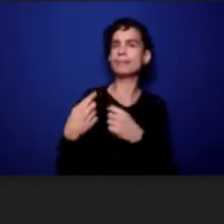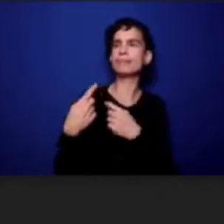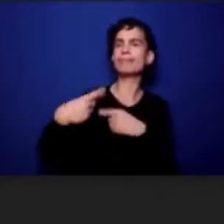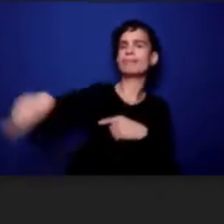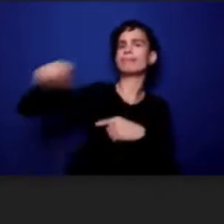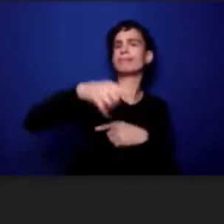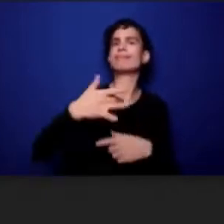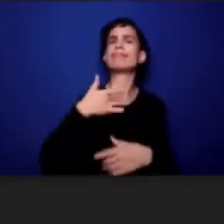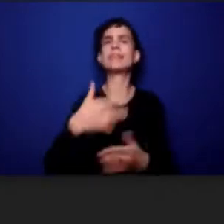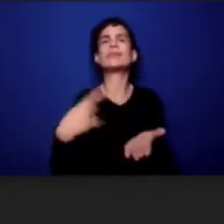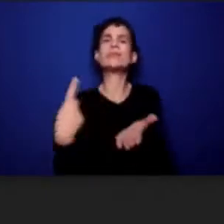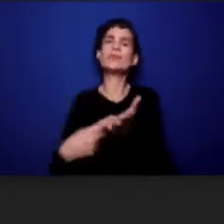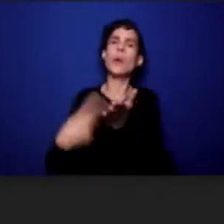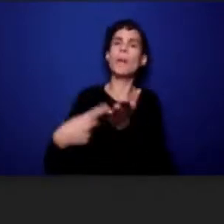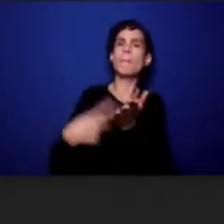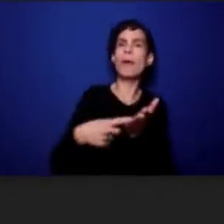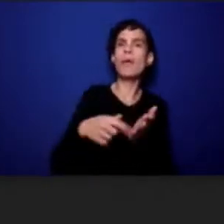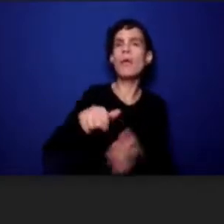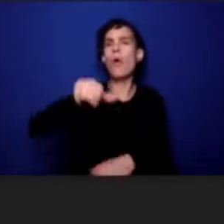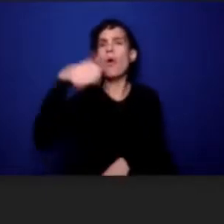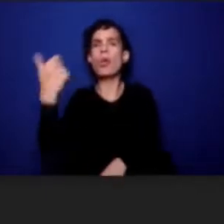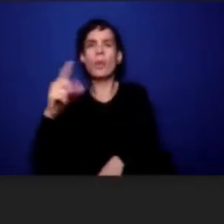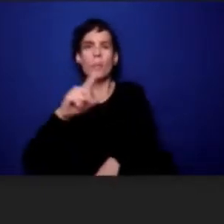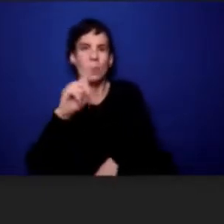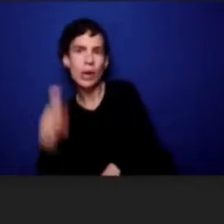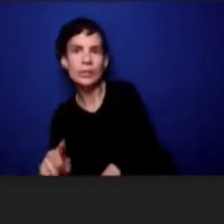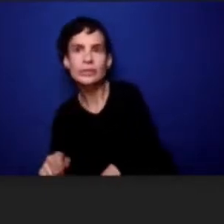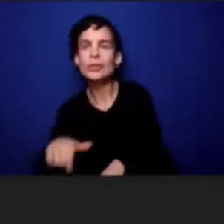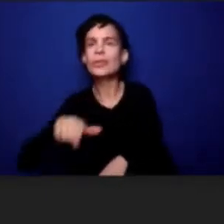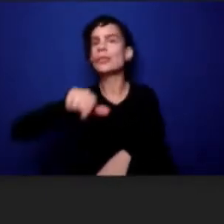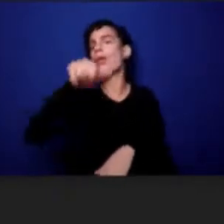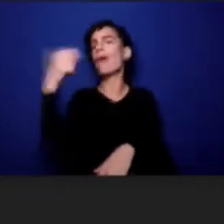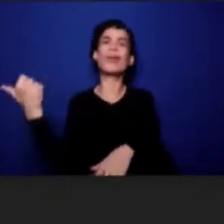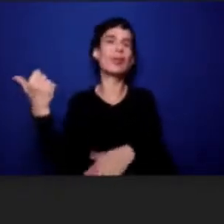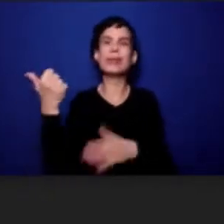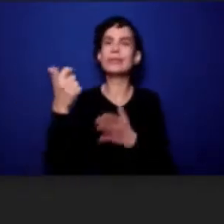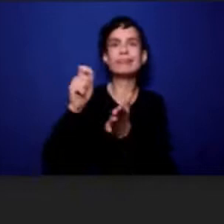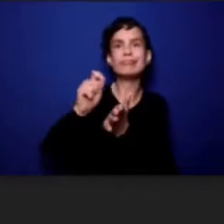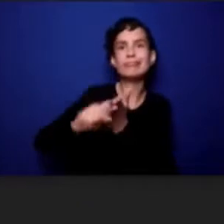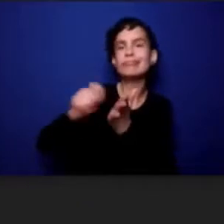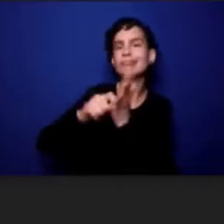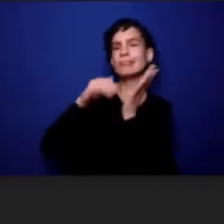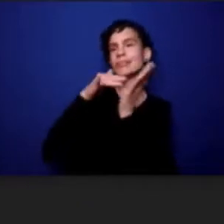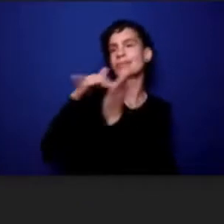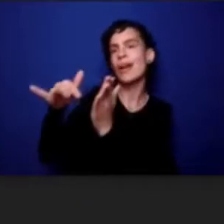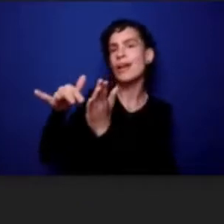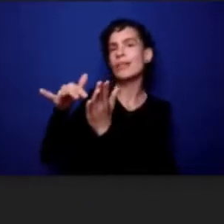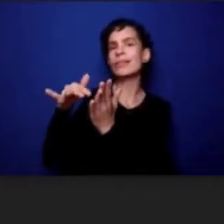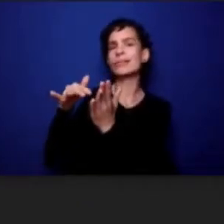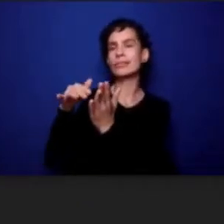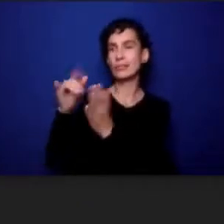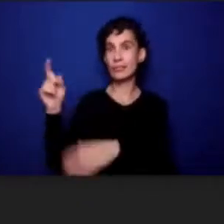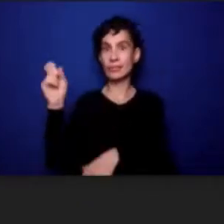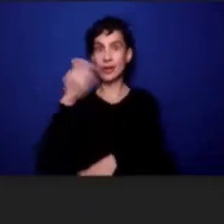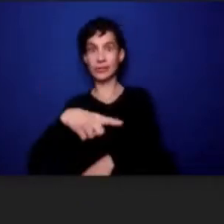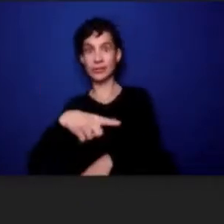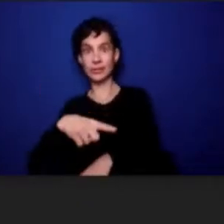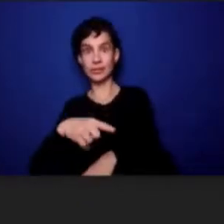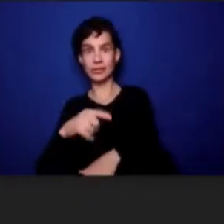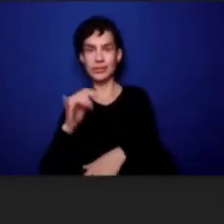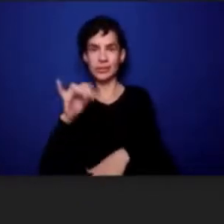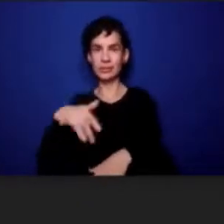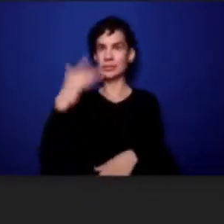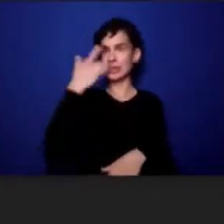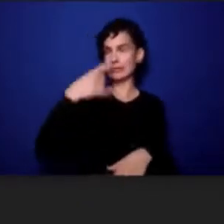of questions other scholars are asking, is one reason we were really struck by both your pieces, and which is the